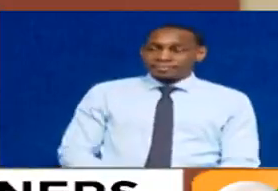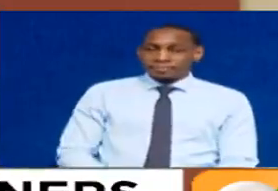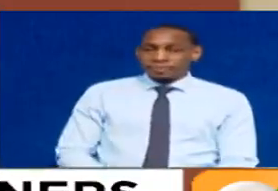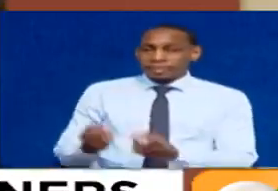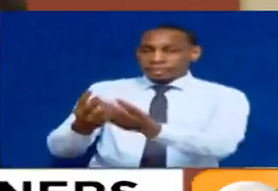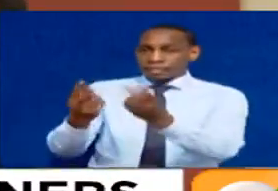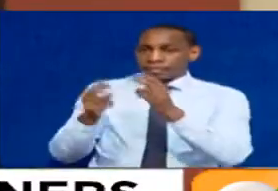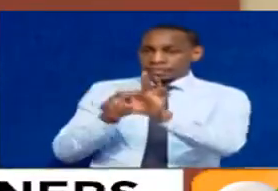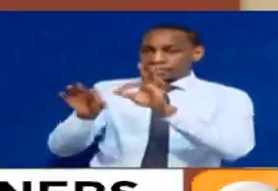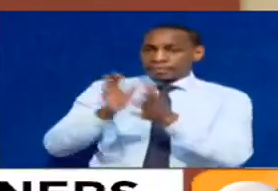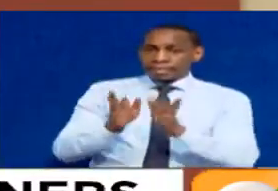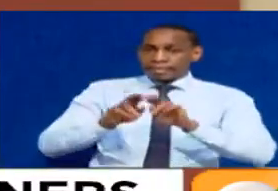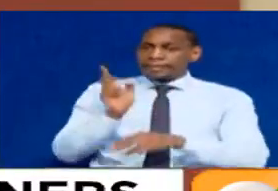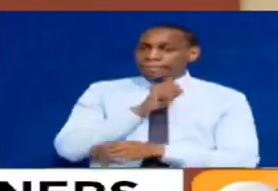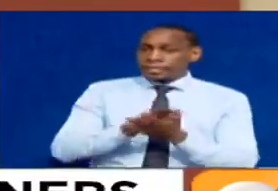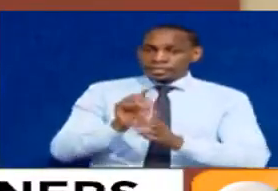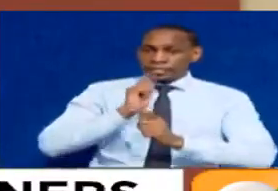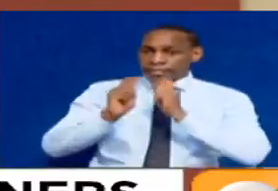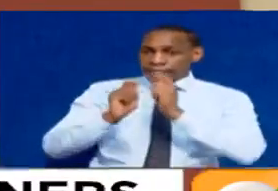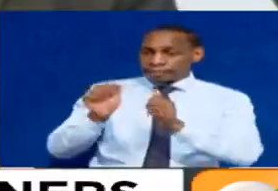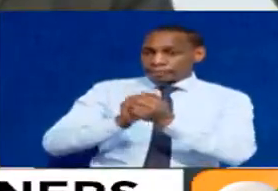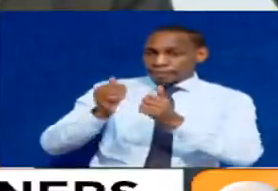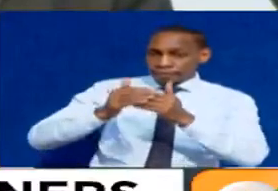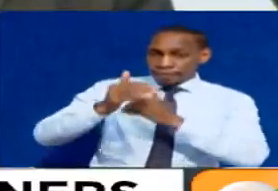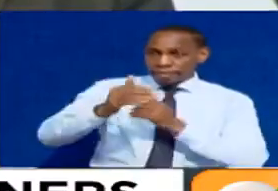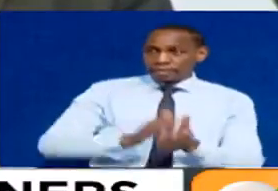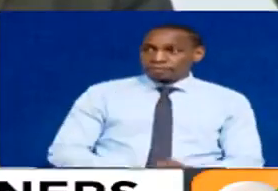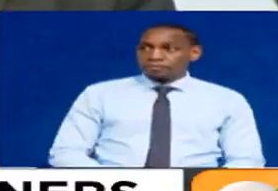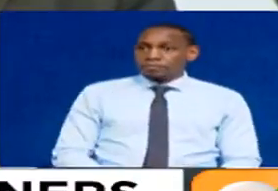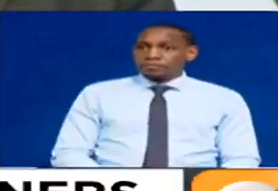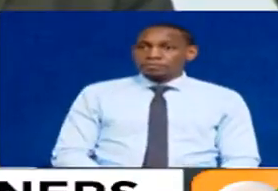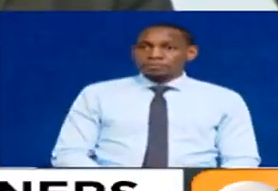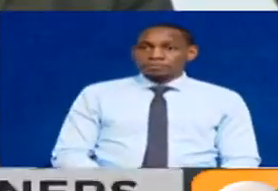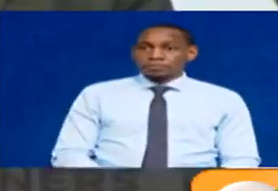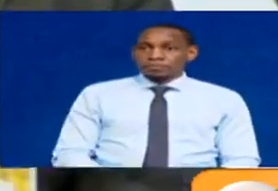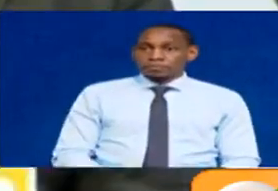The selection panel is set to finalize the interviews this Friday. Chemutai Goin, Citizen TV.